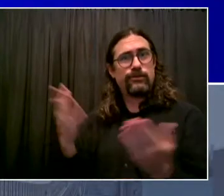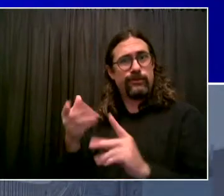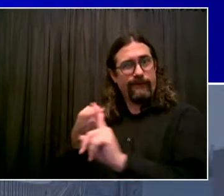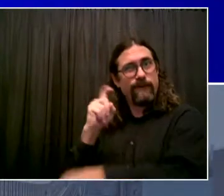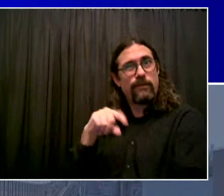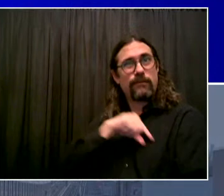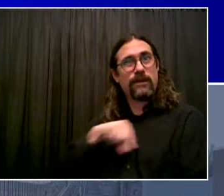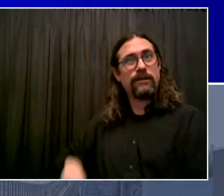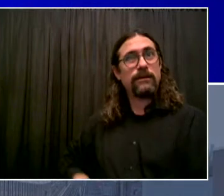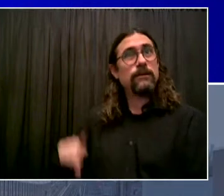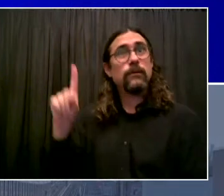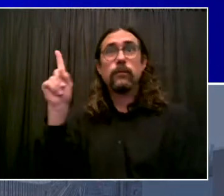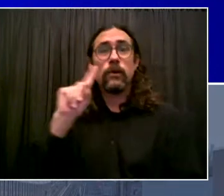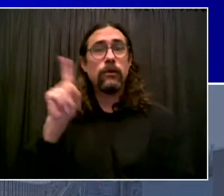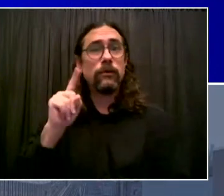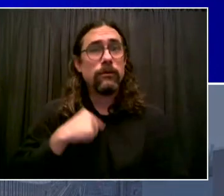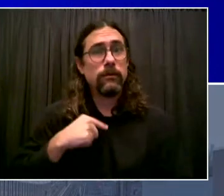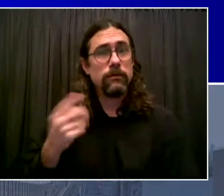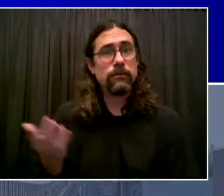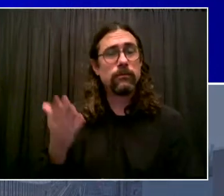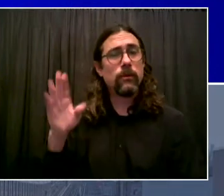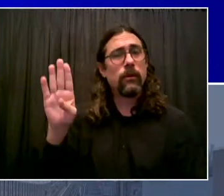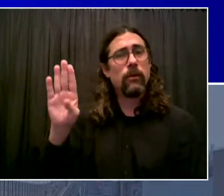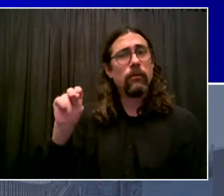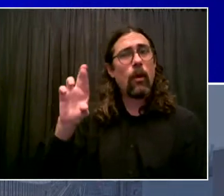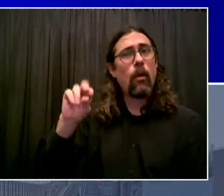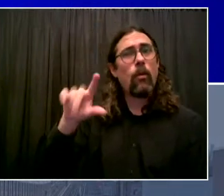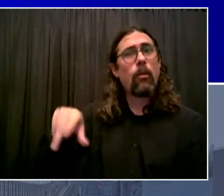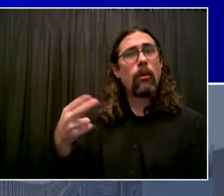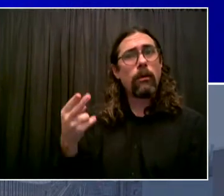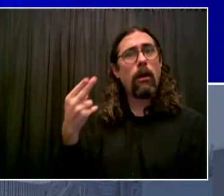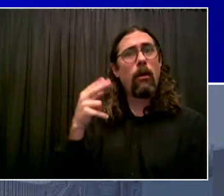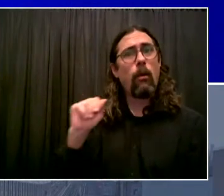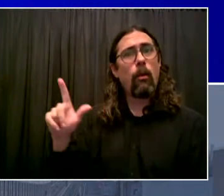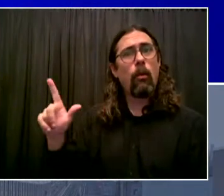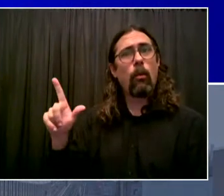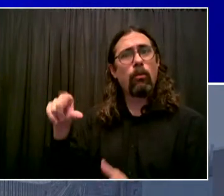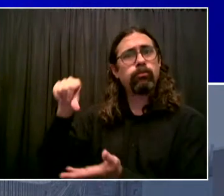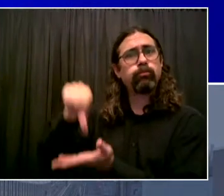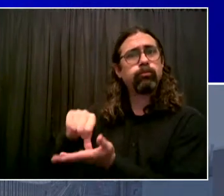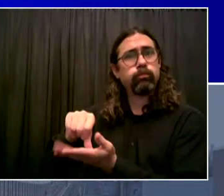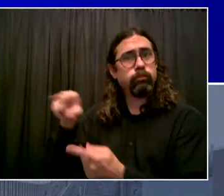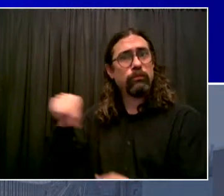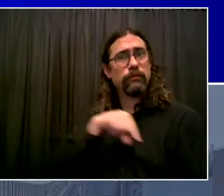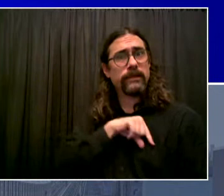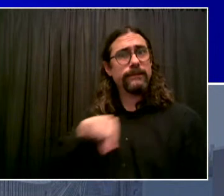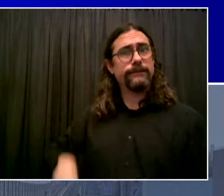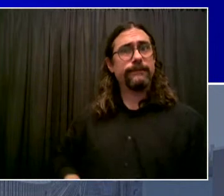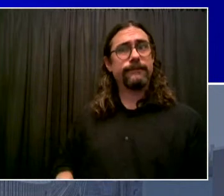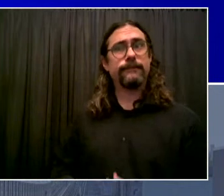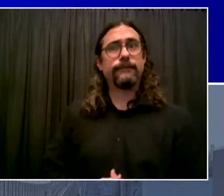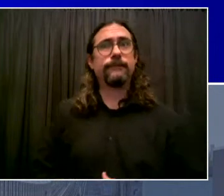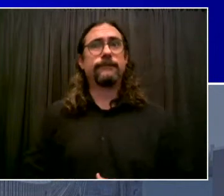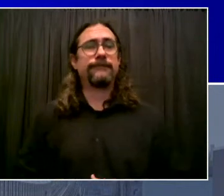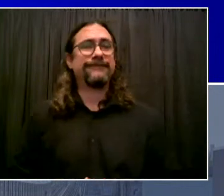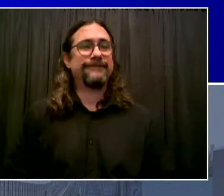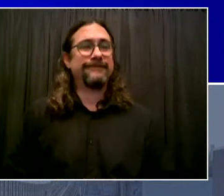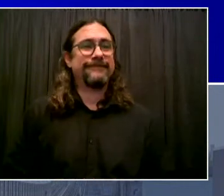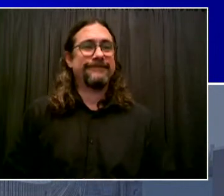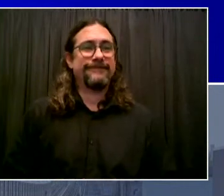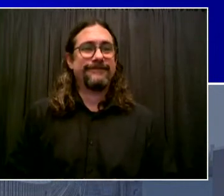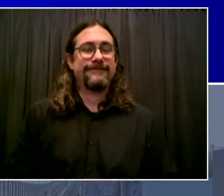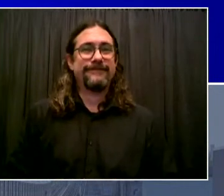was hit really, really hard by the pandemic. We also know the residents of Queens led the comeback and are leading the comeback